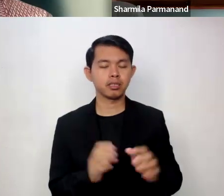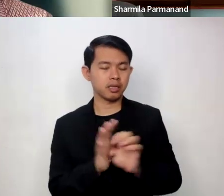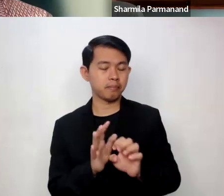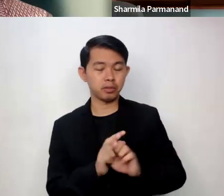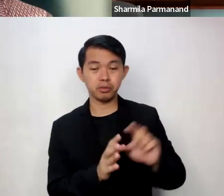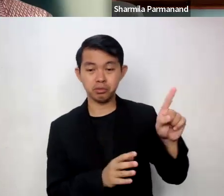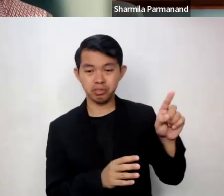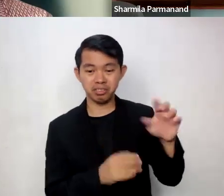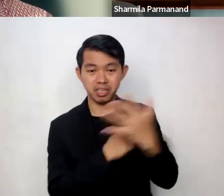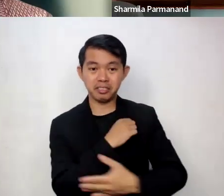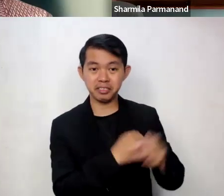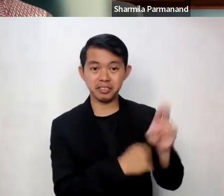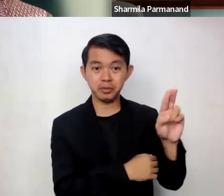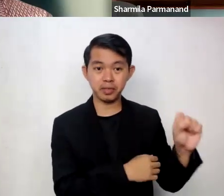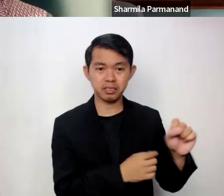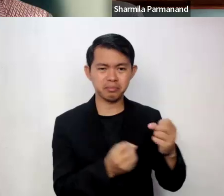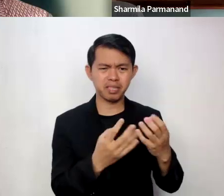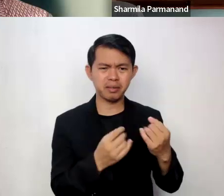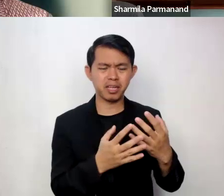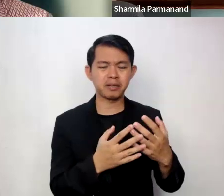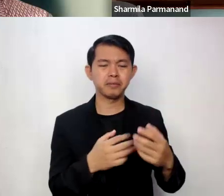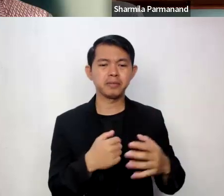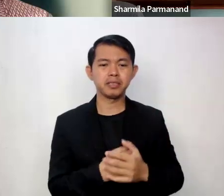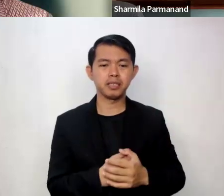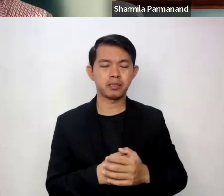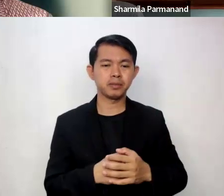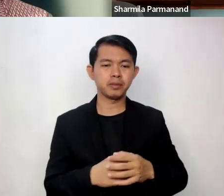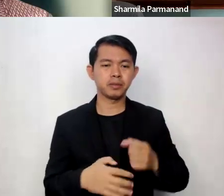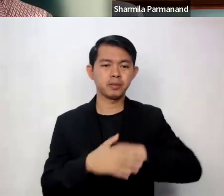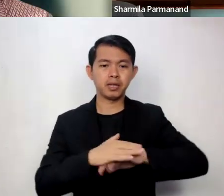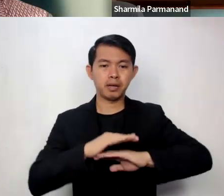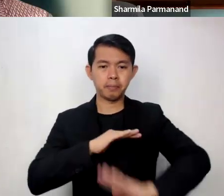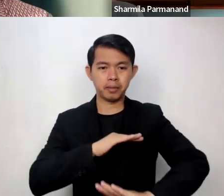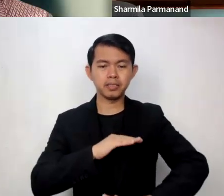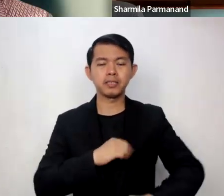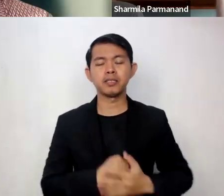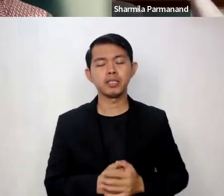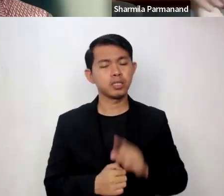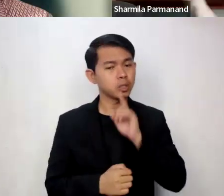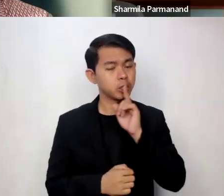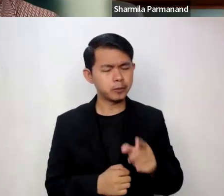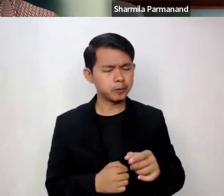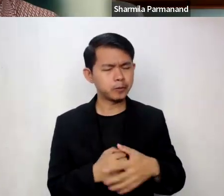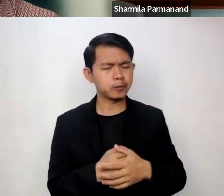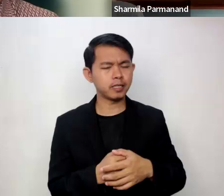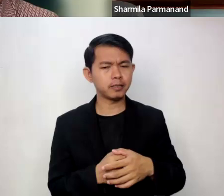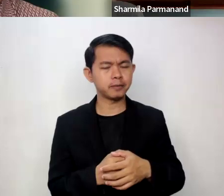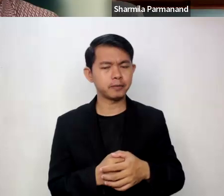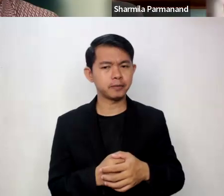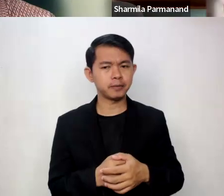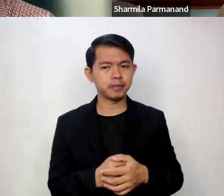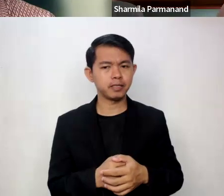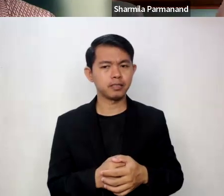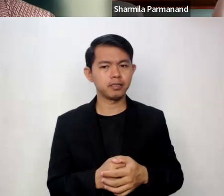States, high rates of domestic violence, so it's really pushing back against this idea that the hierarchy is real and saying what is measured and what is not